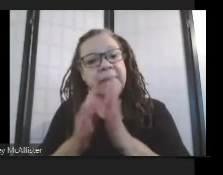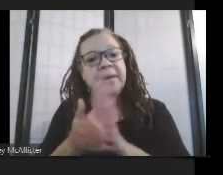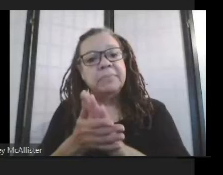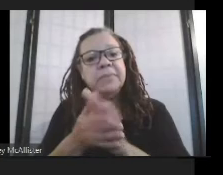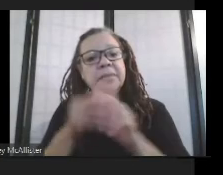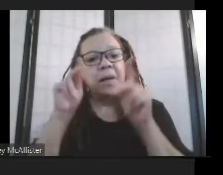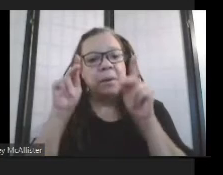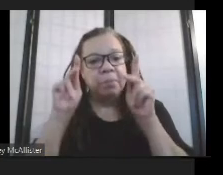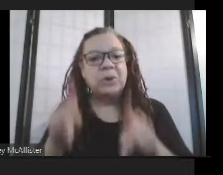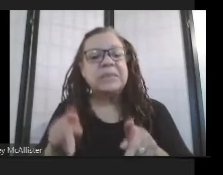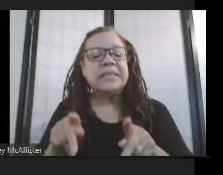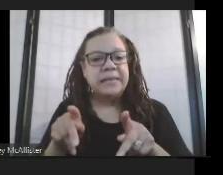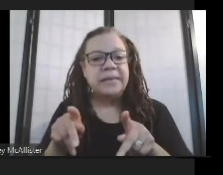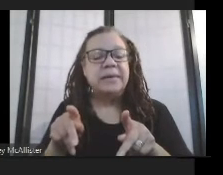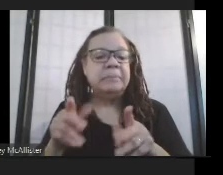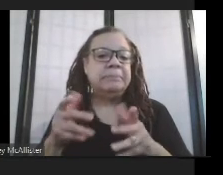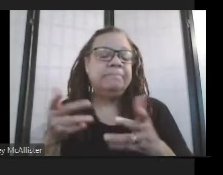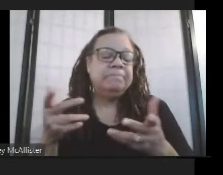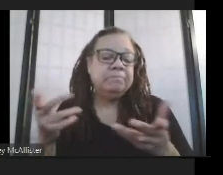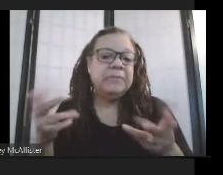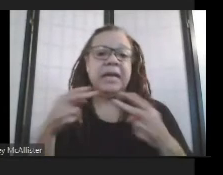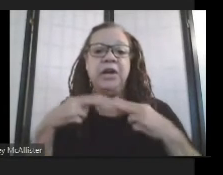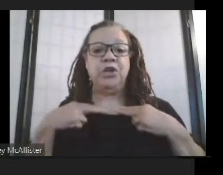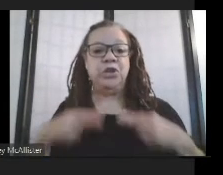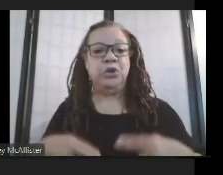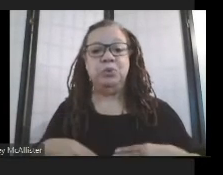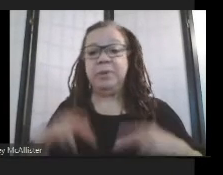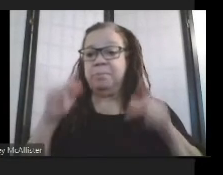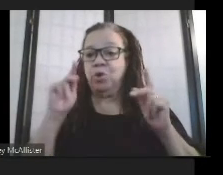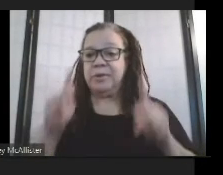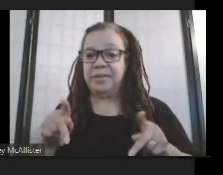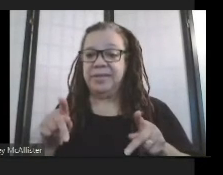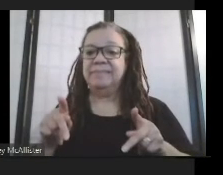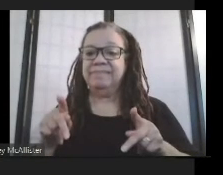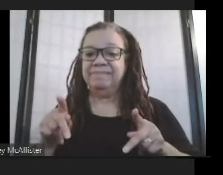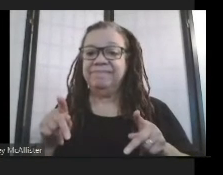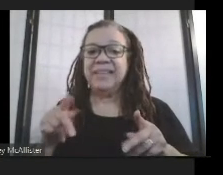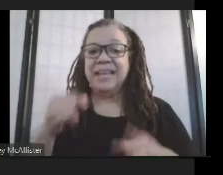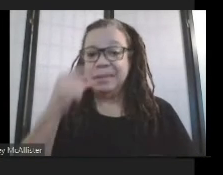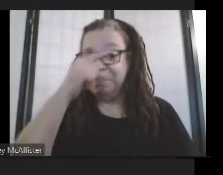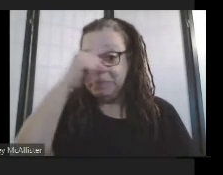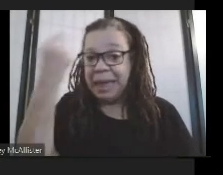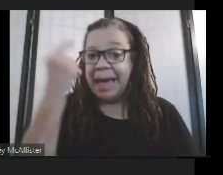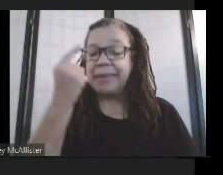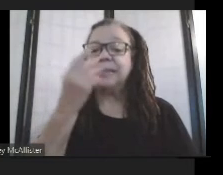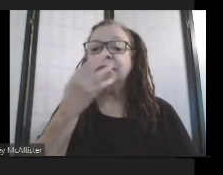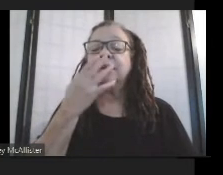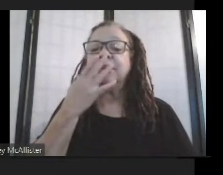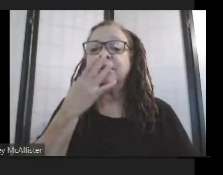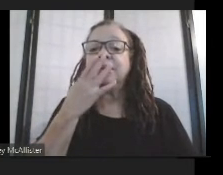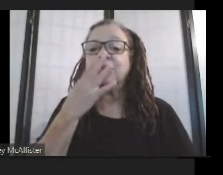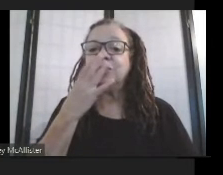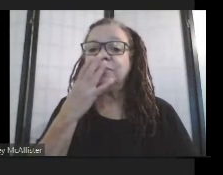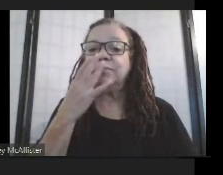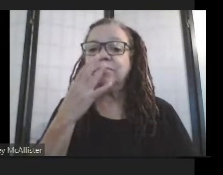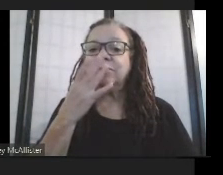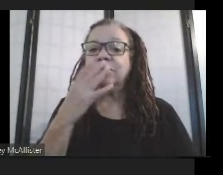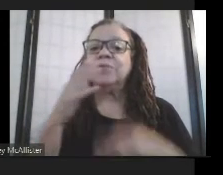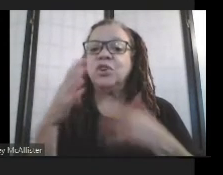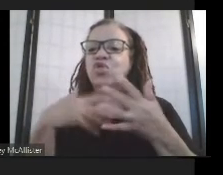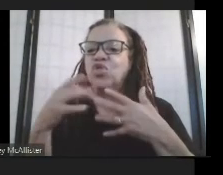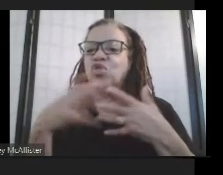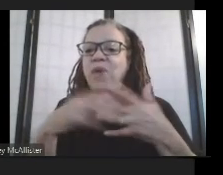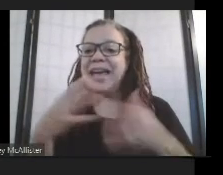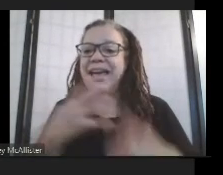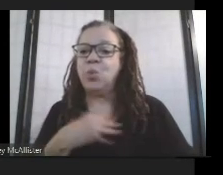a kind of person, a very unusual person. And being done in black and gray and white gives it a